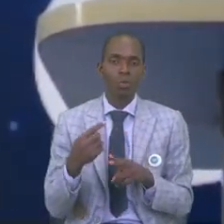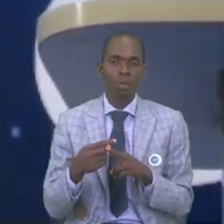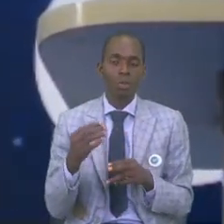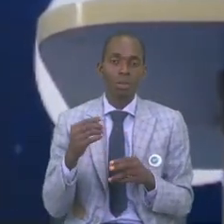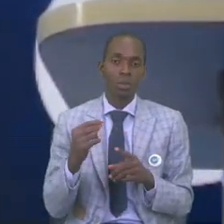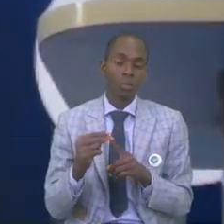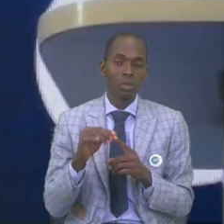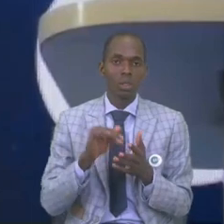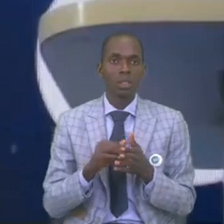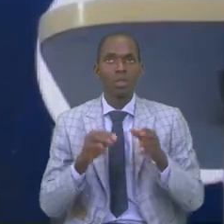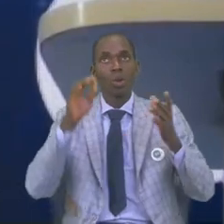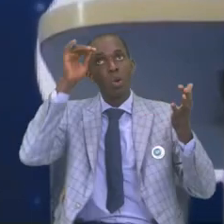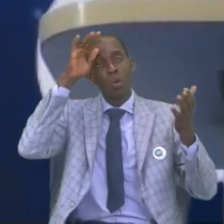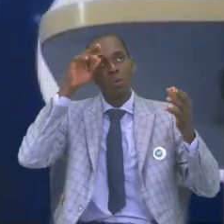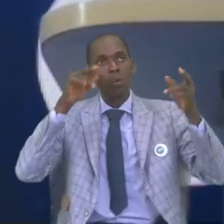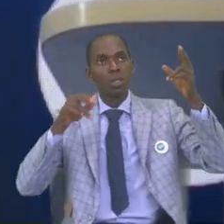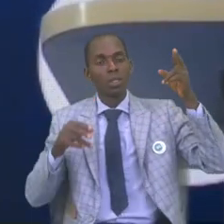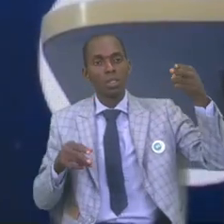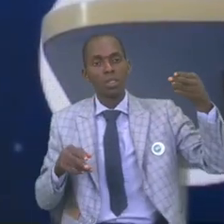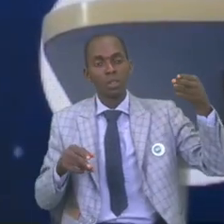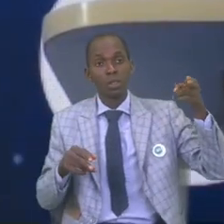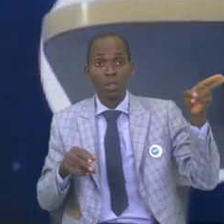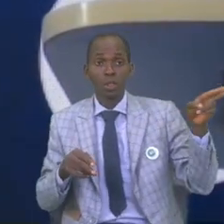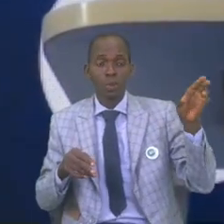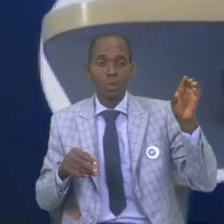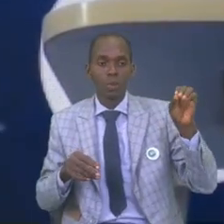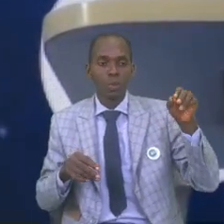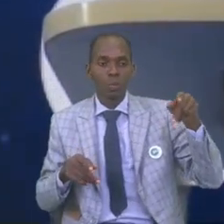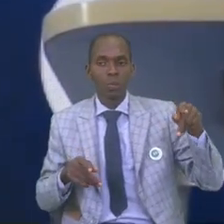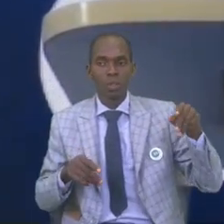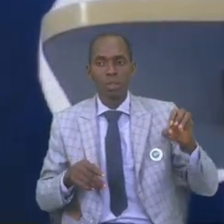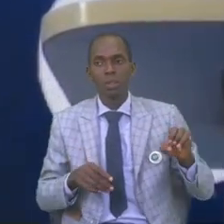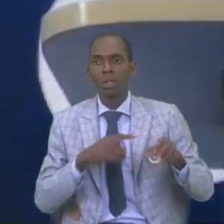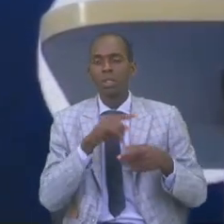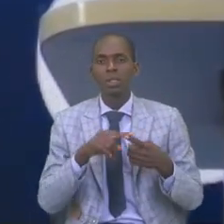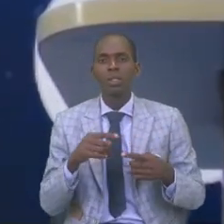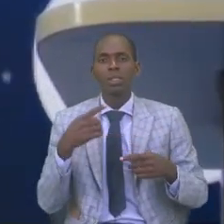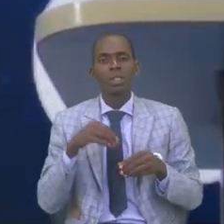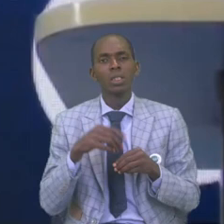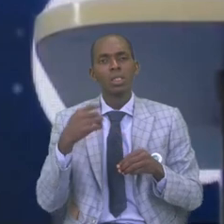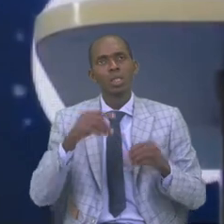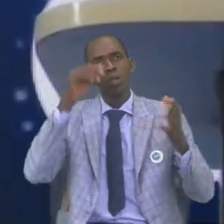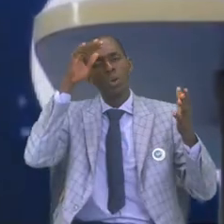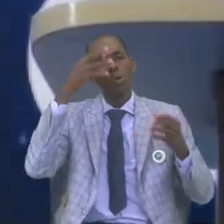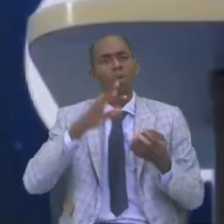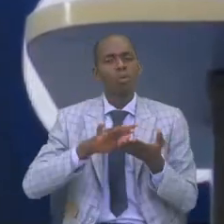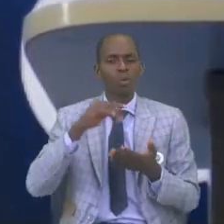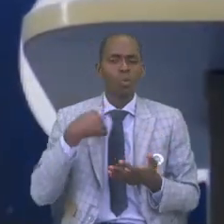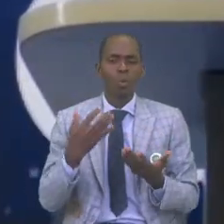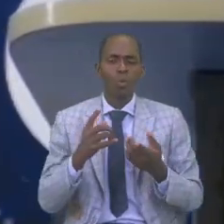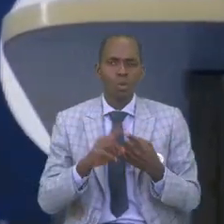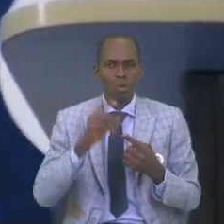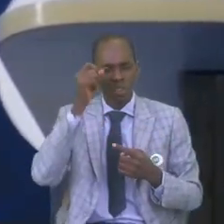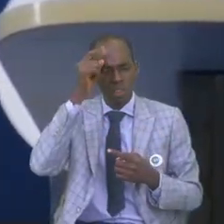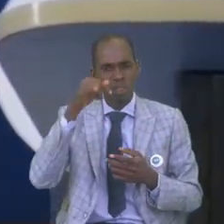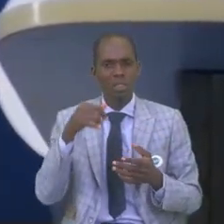H-O-P-E, that we understand when it says it's the hope of glory. We want to understand H